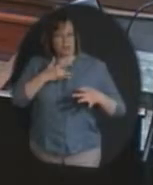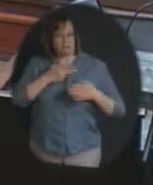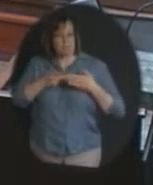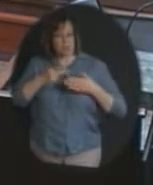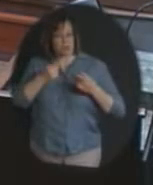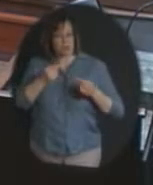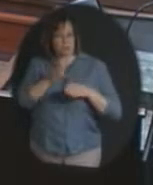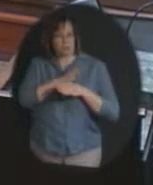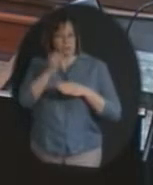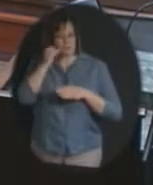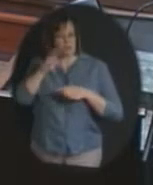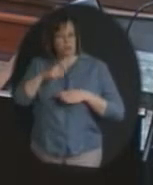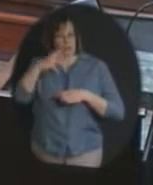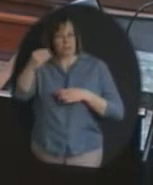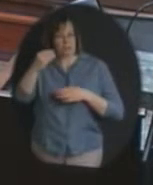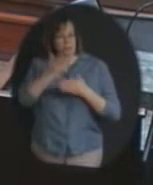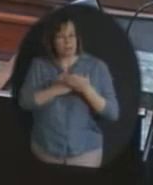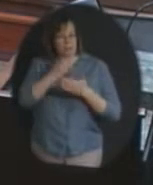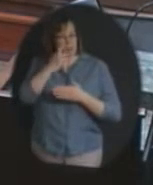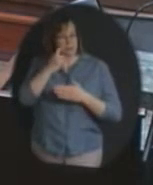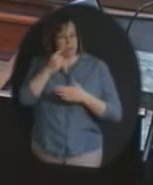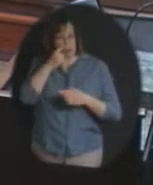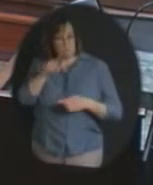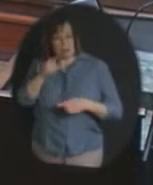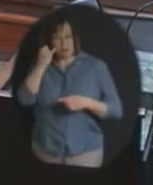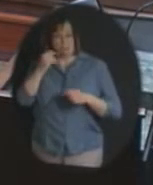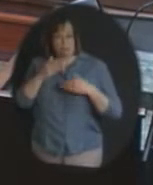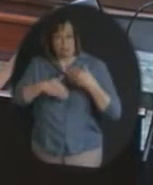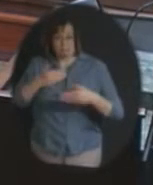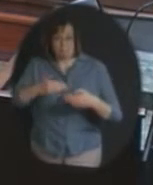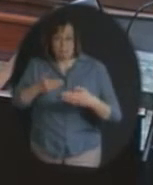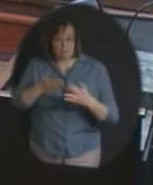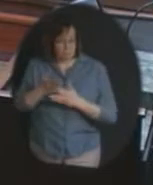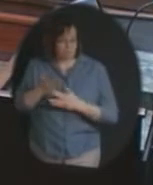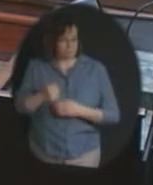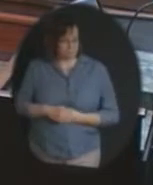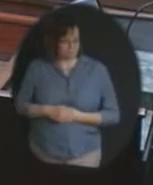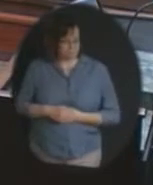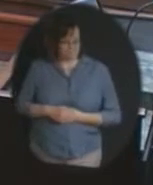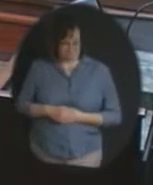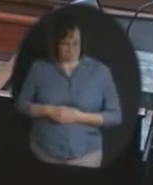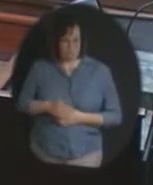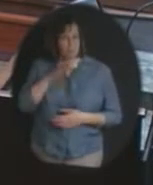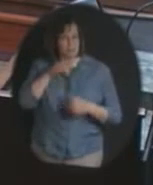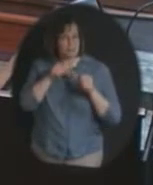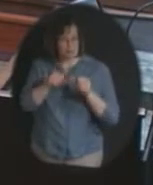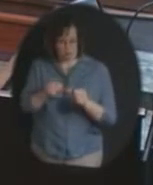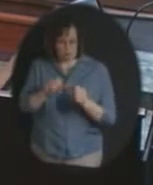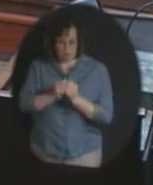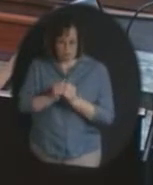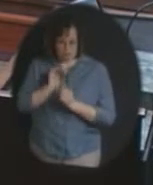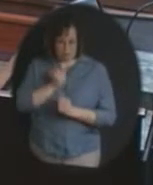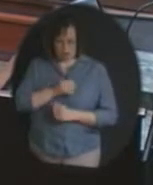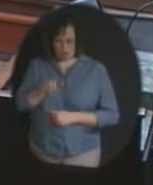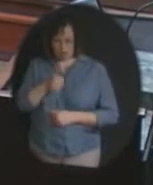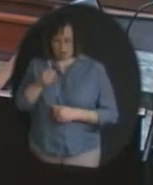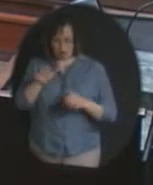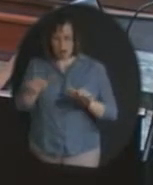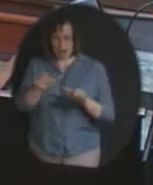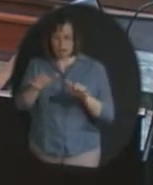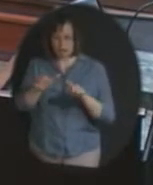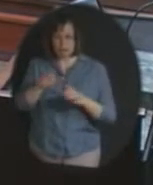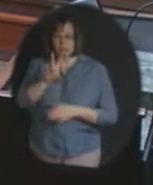to leave for some reason. Okay. Do you mind if we hustle Nope, through? that is all right. We will continue on with our other action